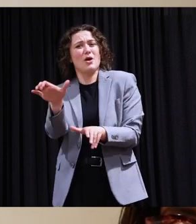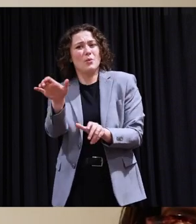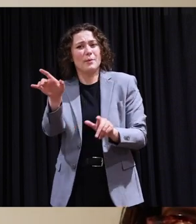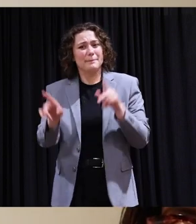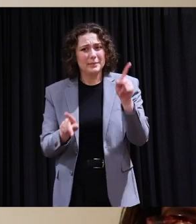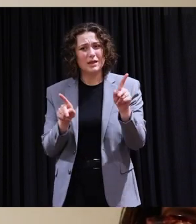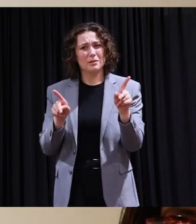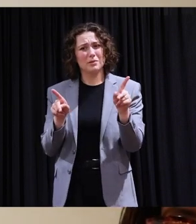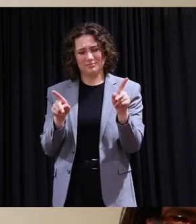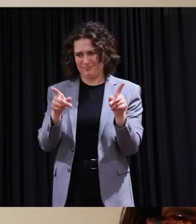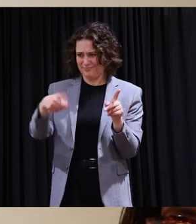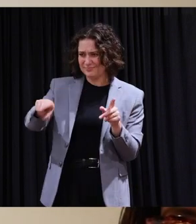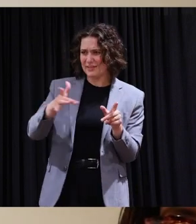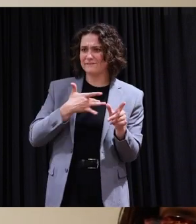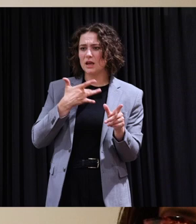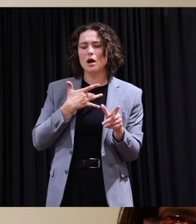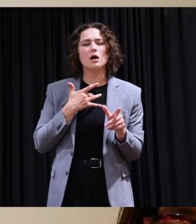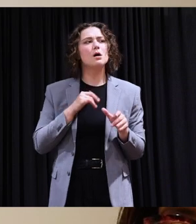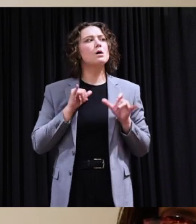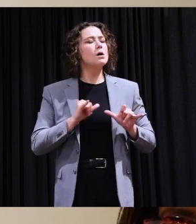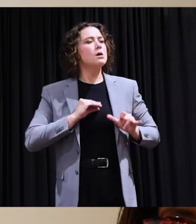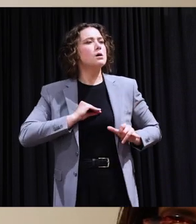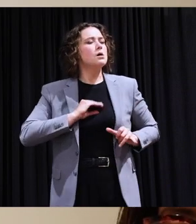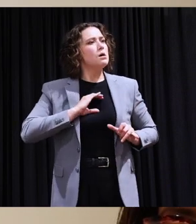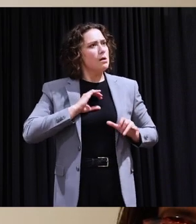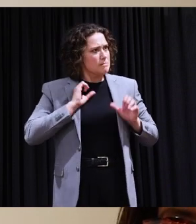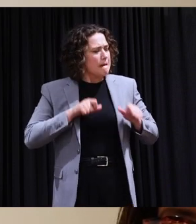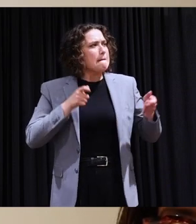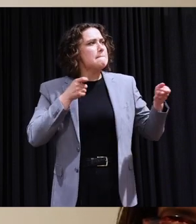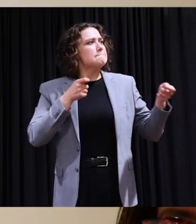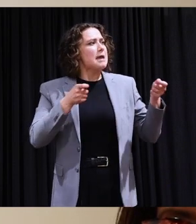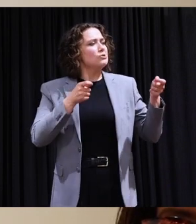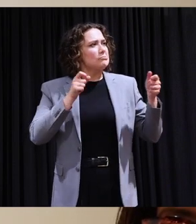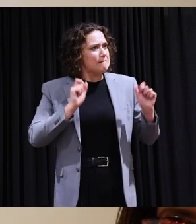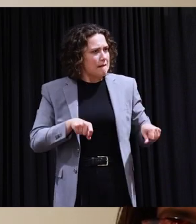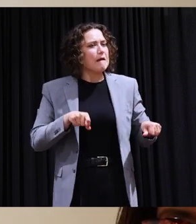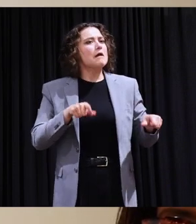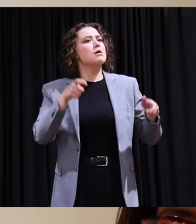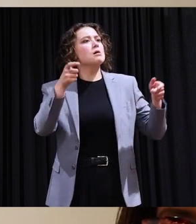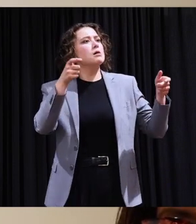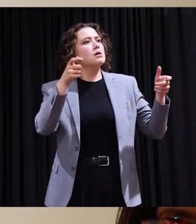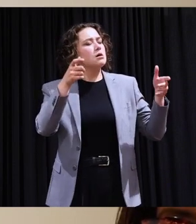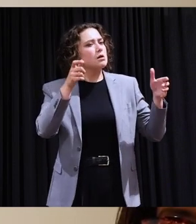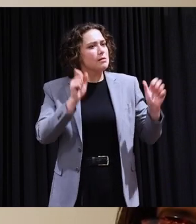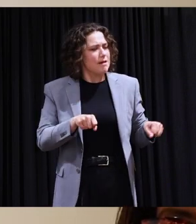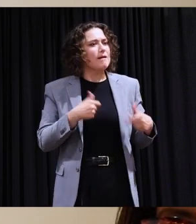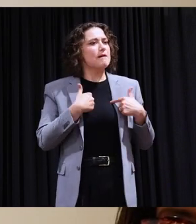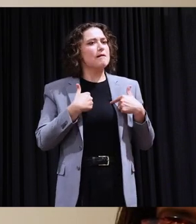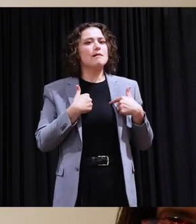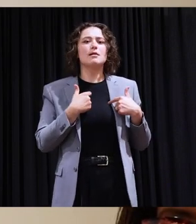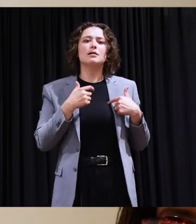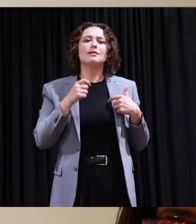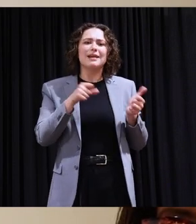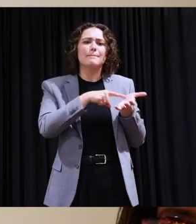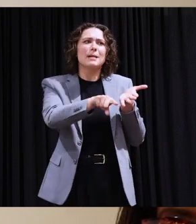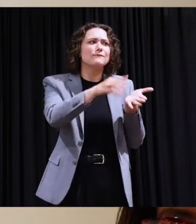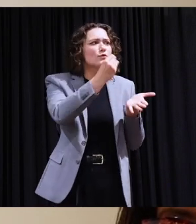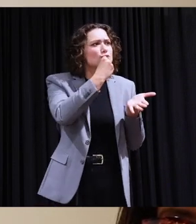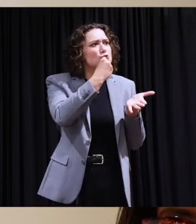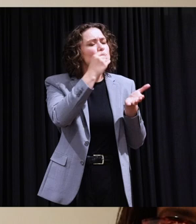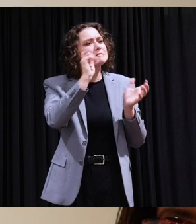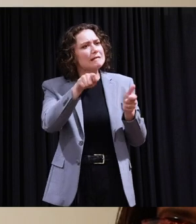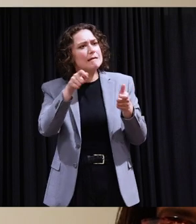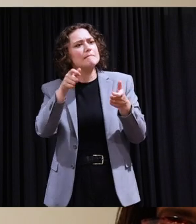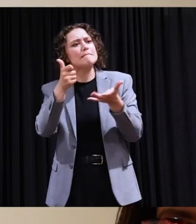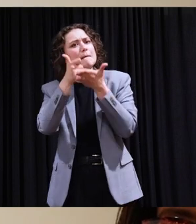being responsible, I have something I can manage, and I have an opportunity to then balance that to do other things for my family, to pay for food, to get